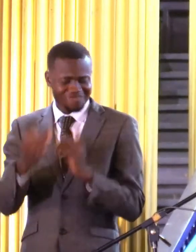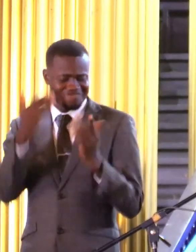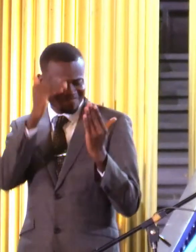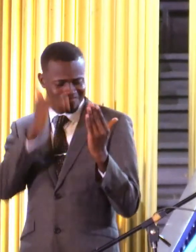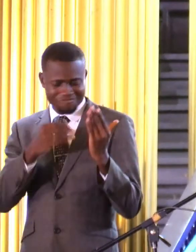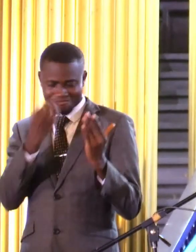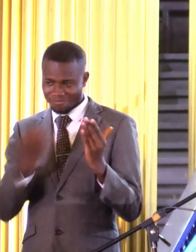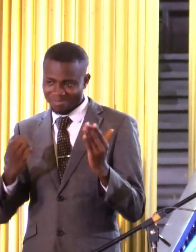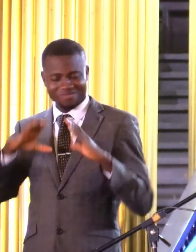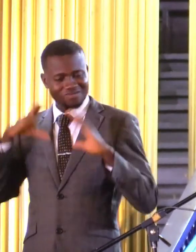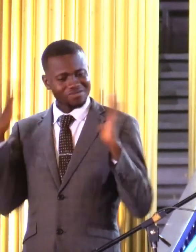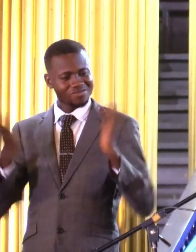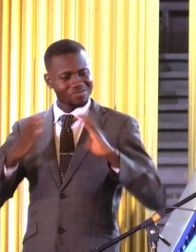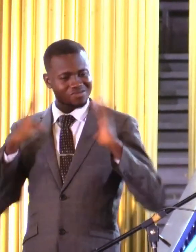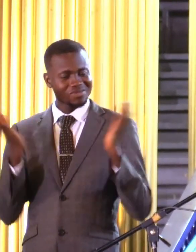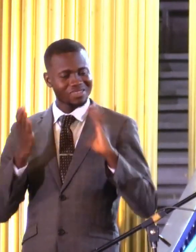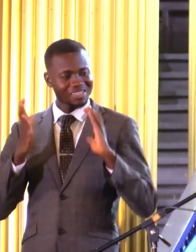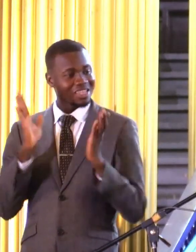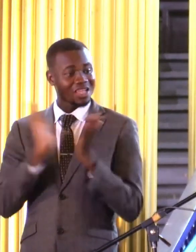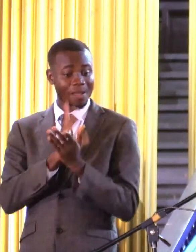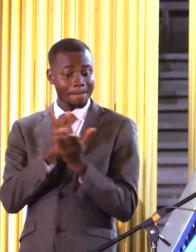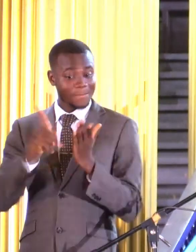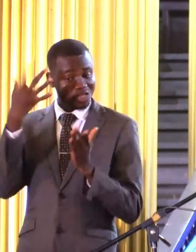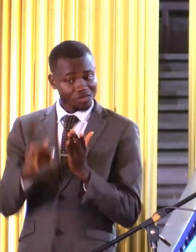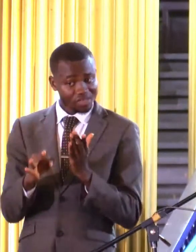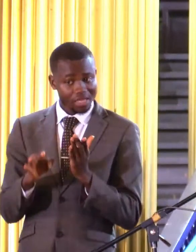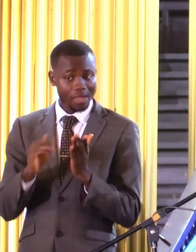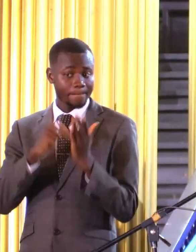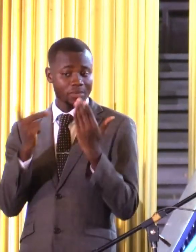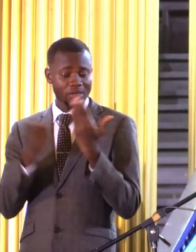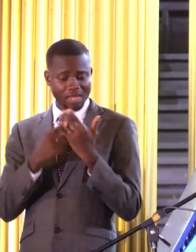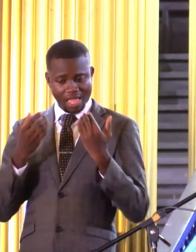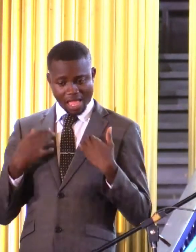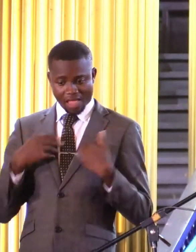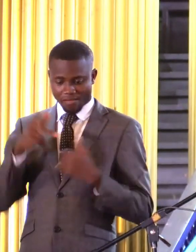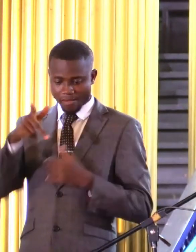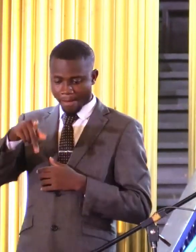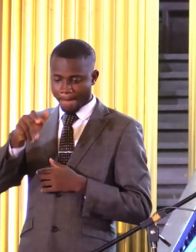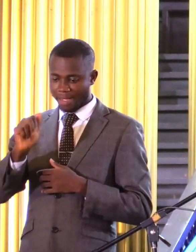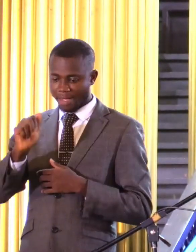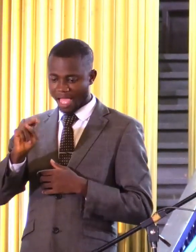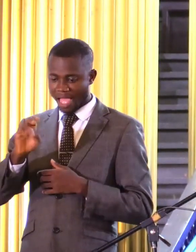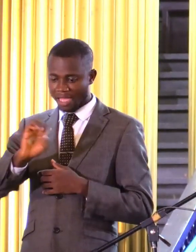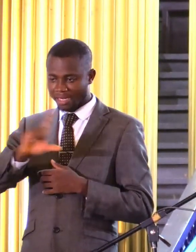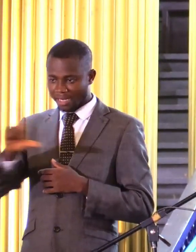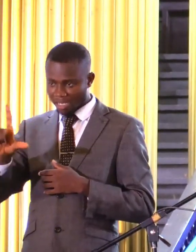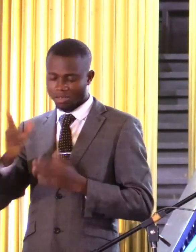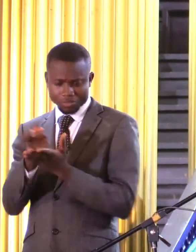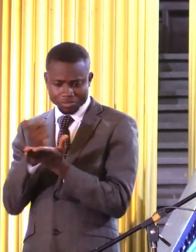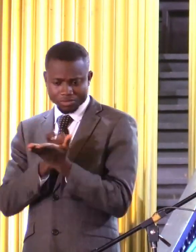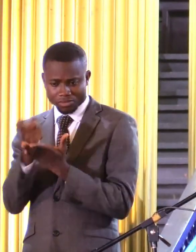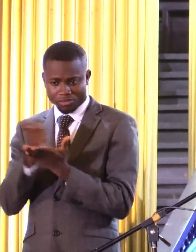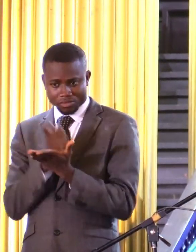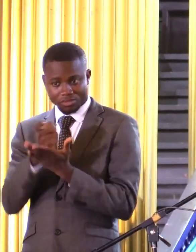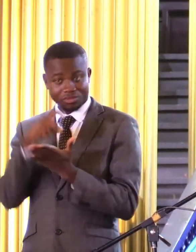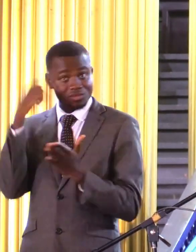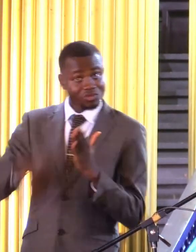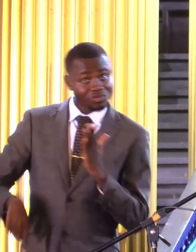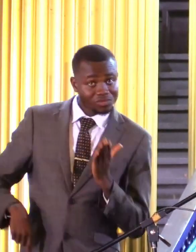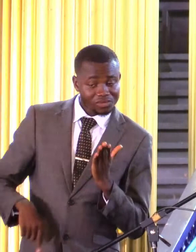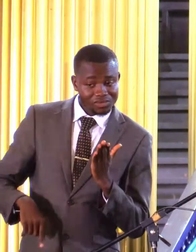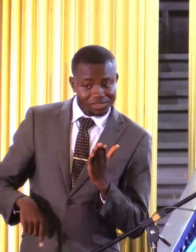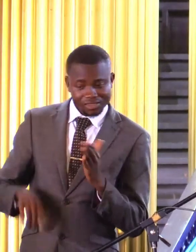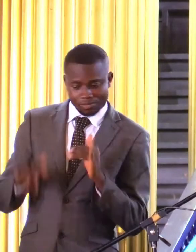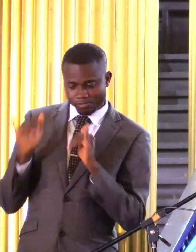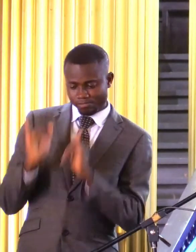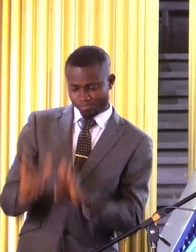celebrate DSRA. And as part of this, there'll be a panel discussion on climate sustainability, innovate, safeguard,